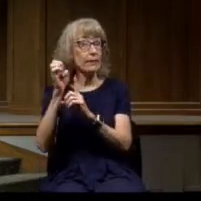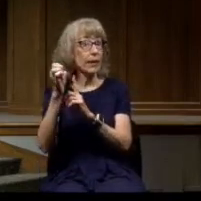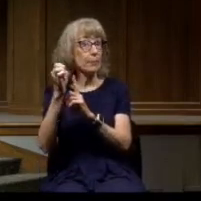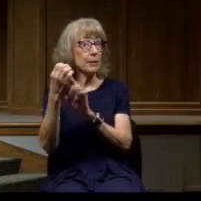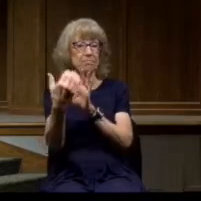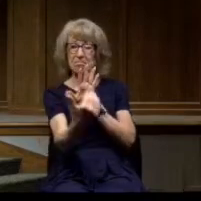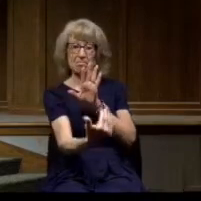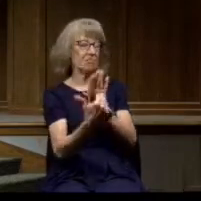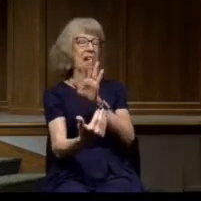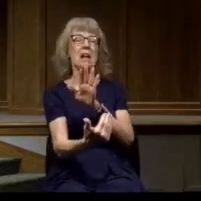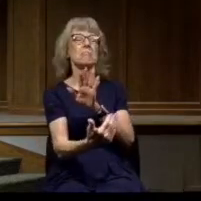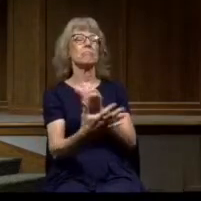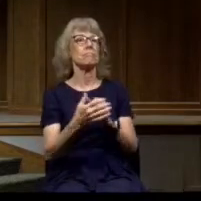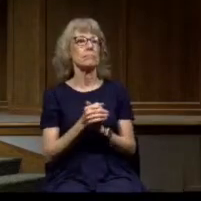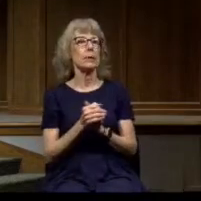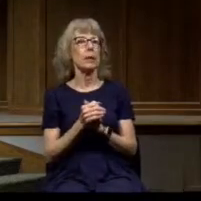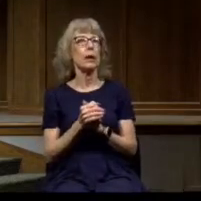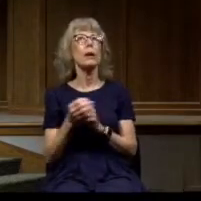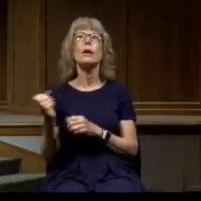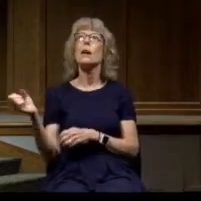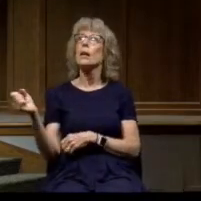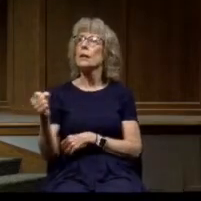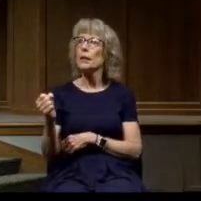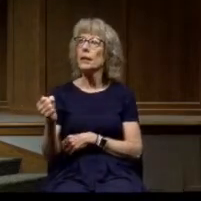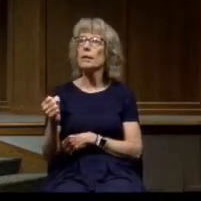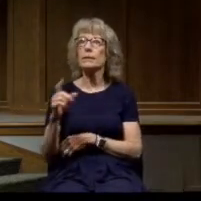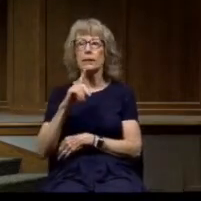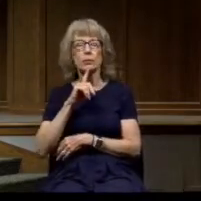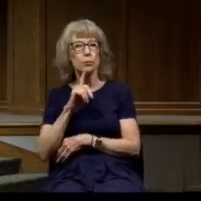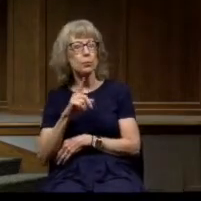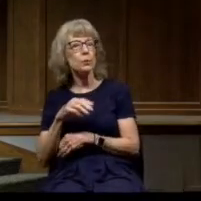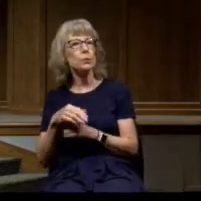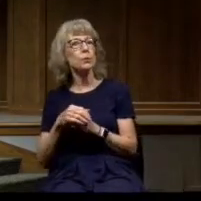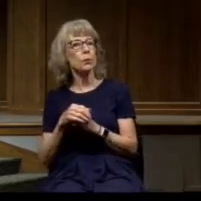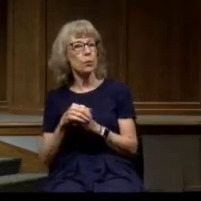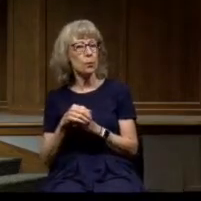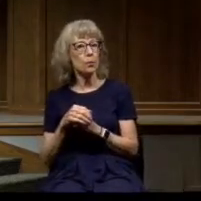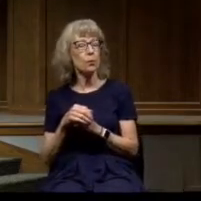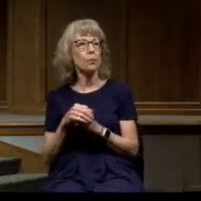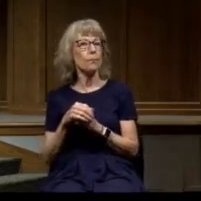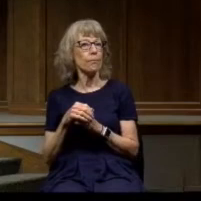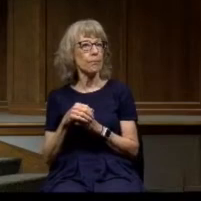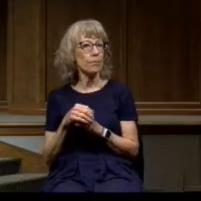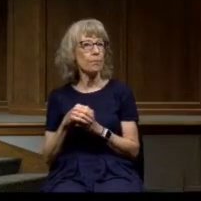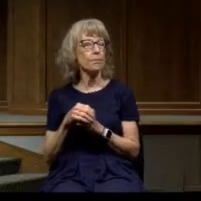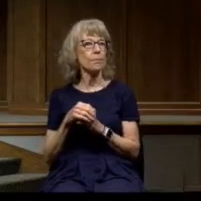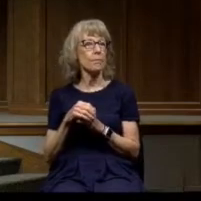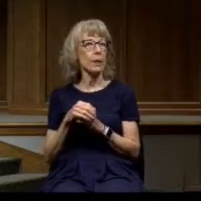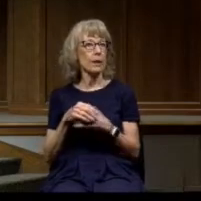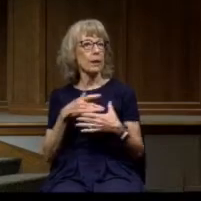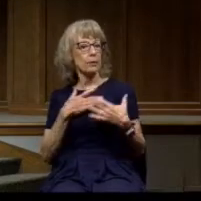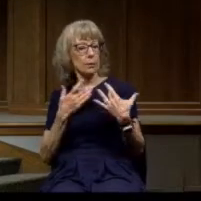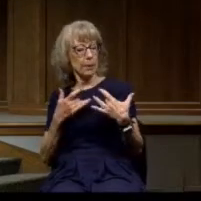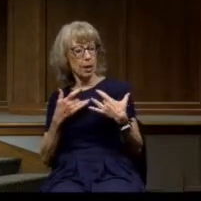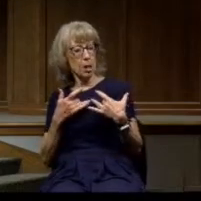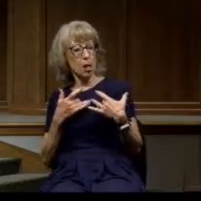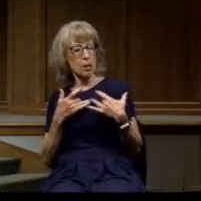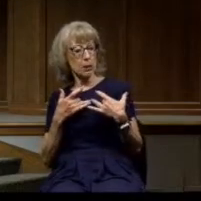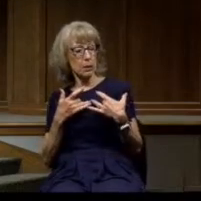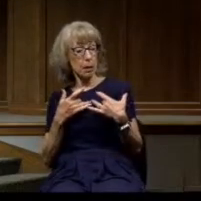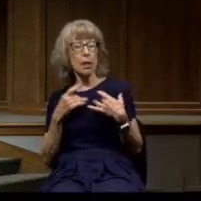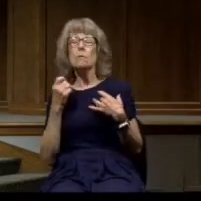I heard that, I thought, oh yeah, that's right. This totally different part of my heart was awakened. The part